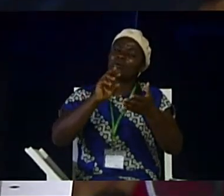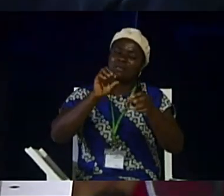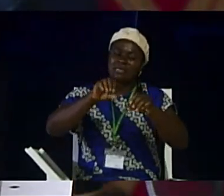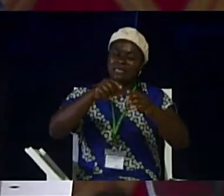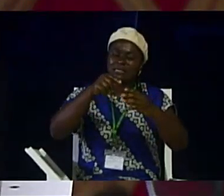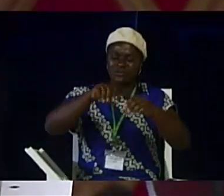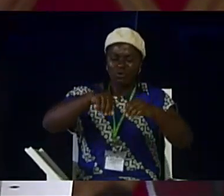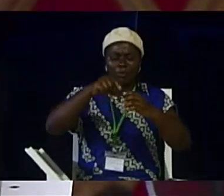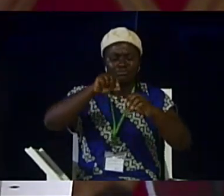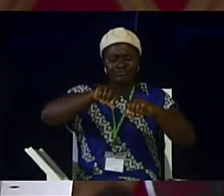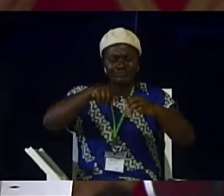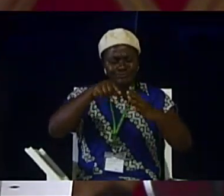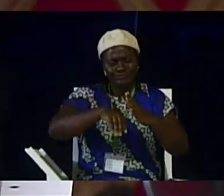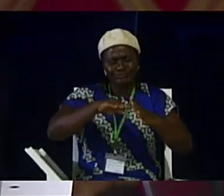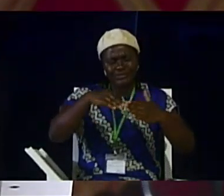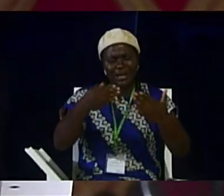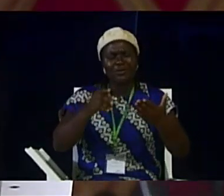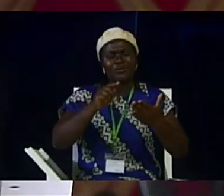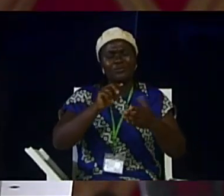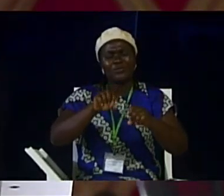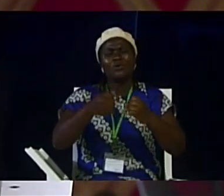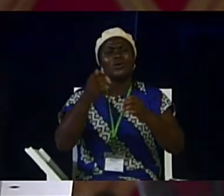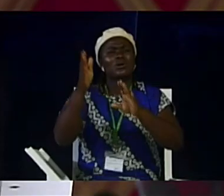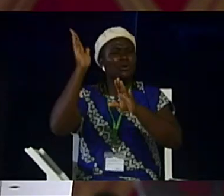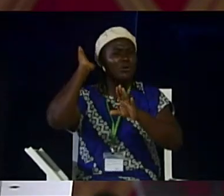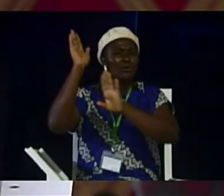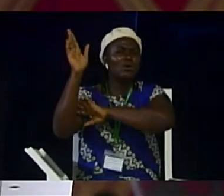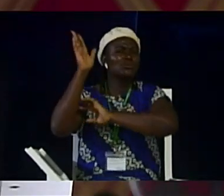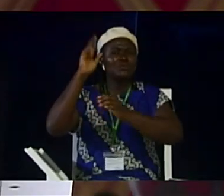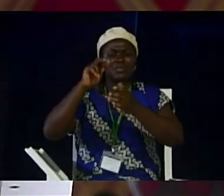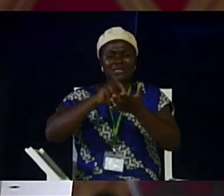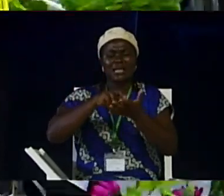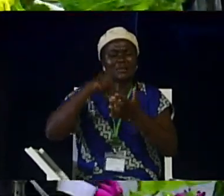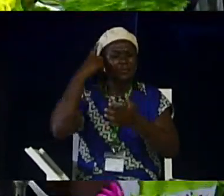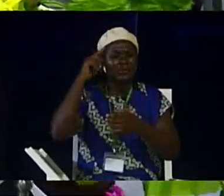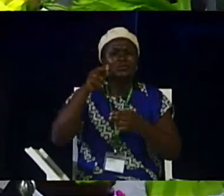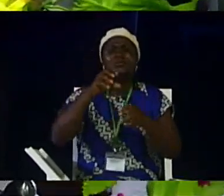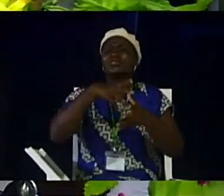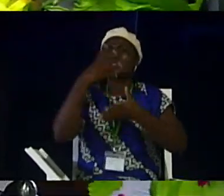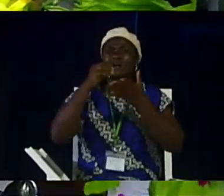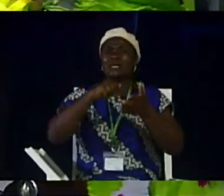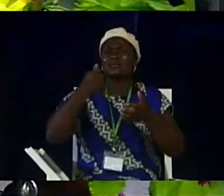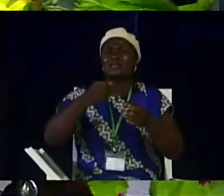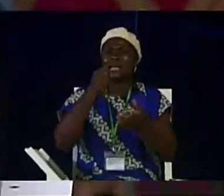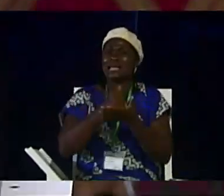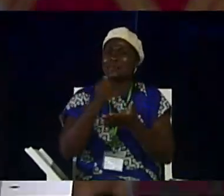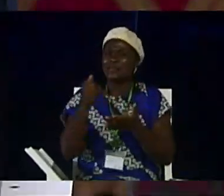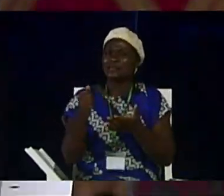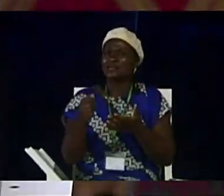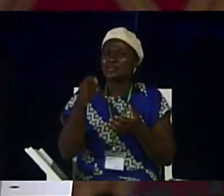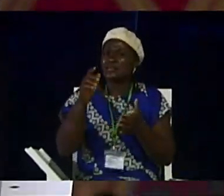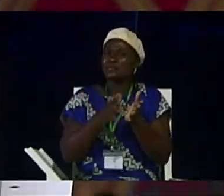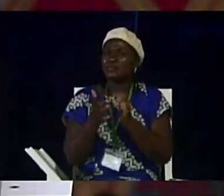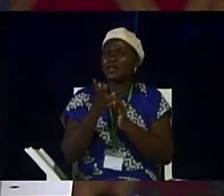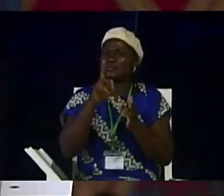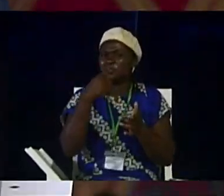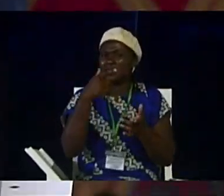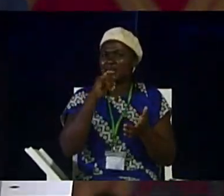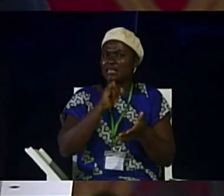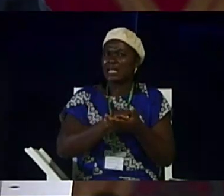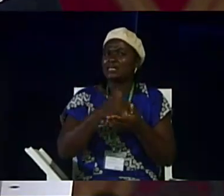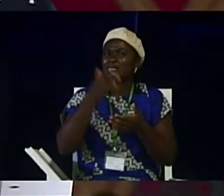of them. Oh, come on, shout louder, amen. For the Bible says there is